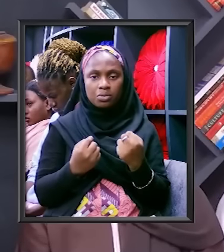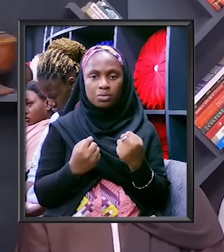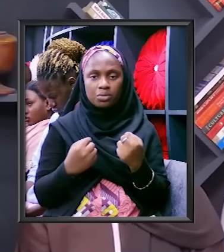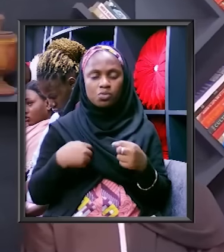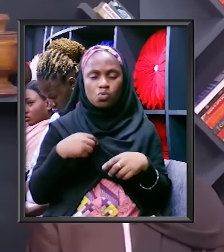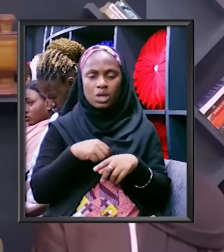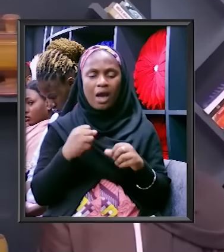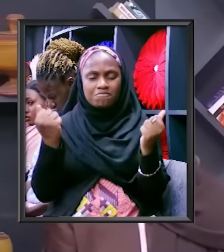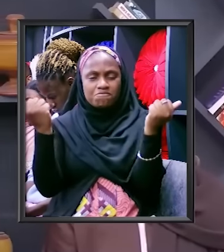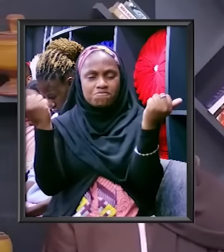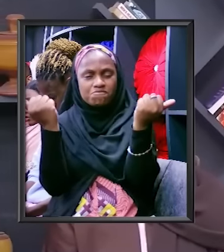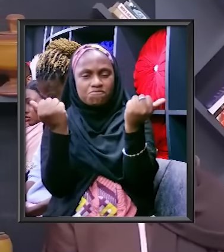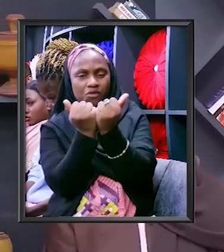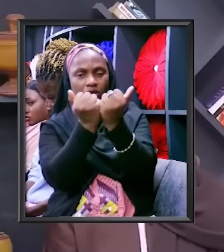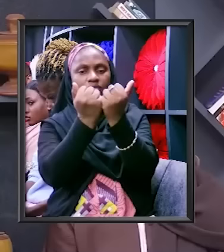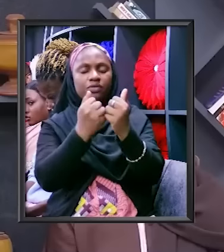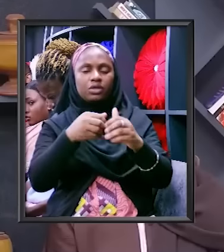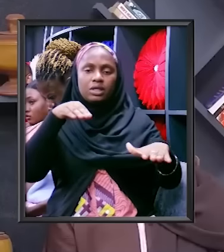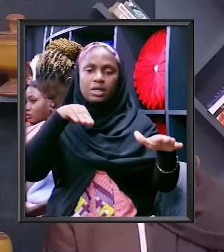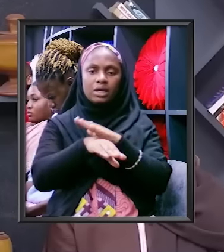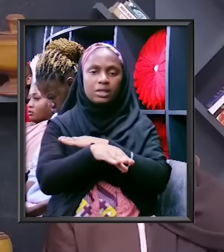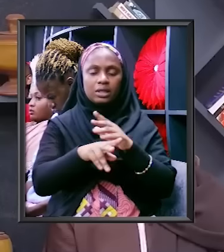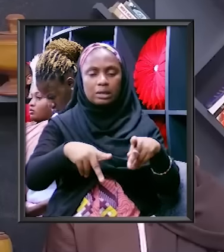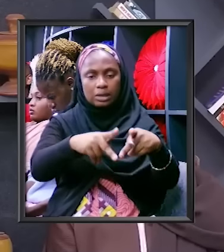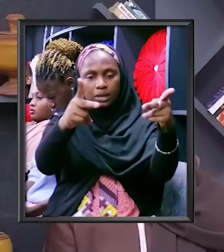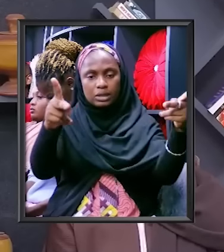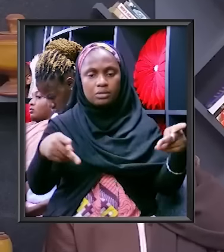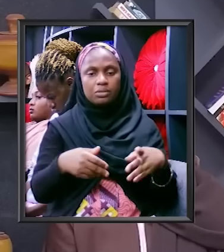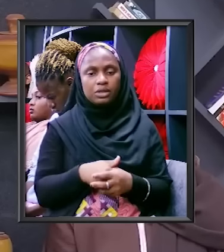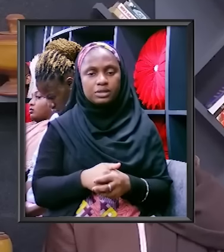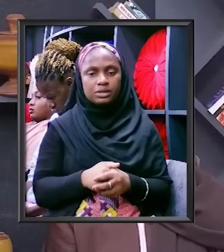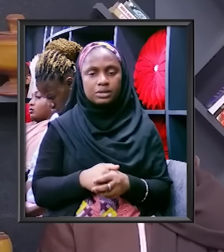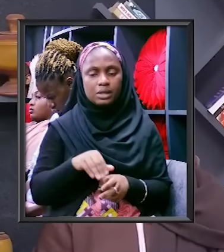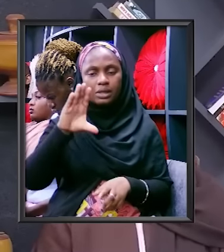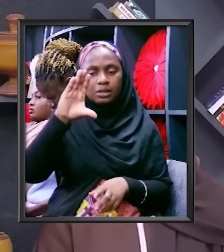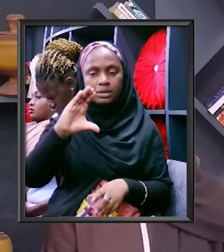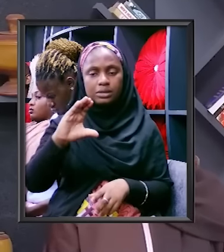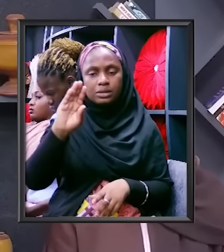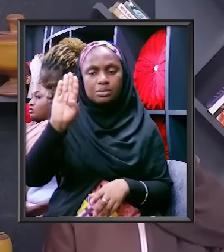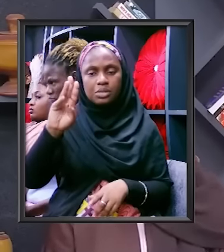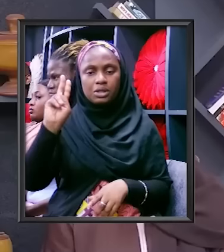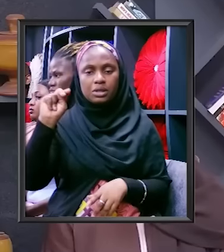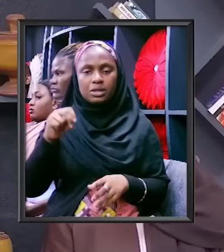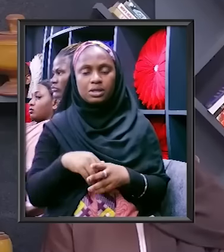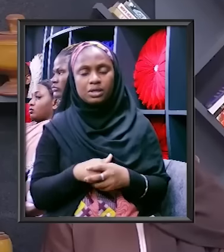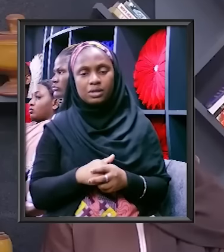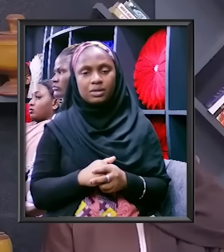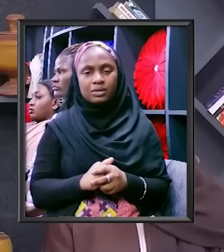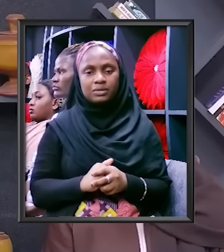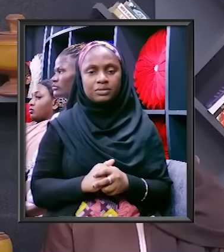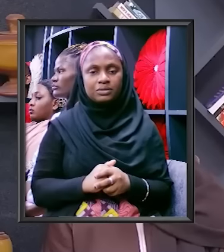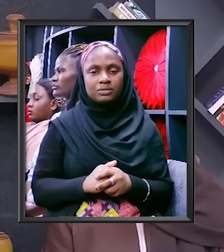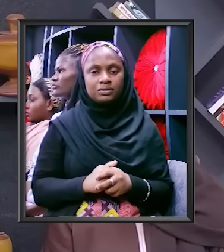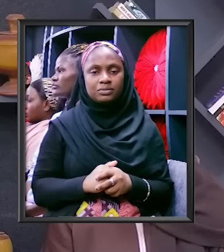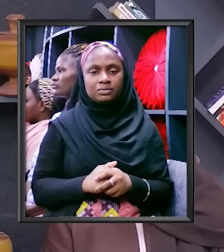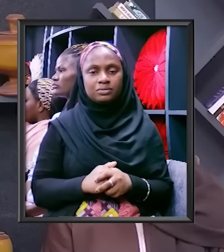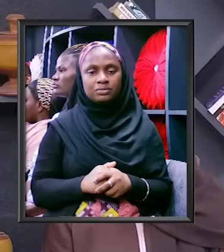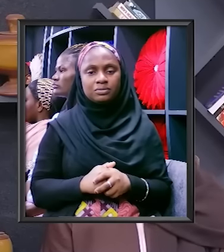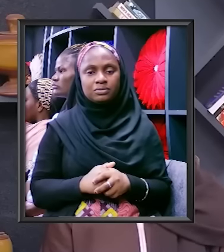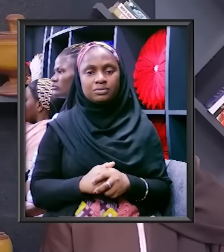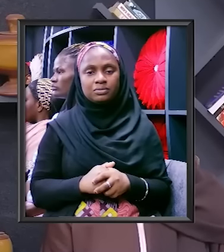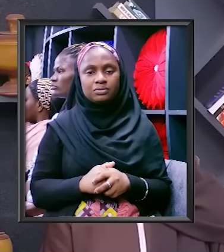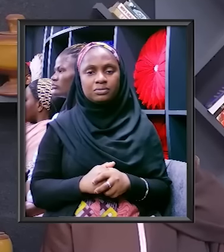We forcefully entered their premises. We forcefully, what in they call thief where they break door, what in